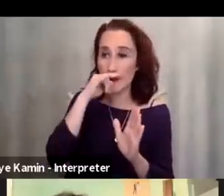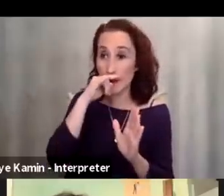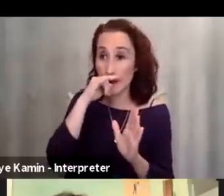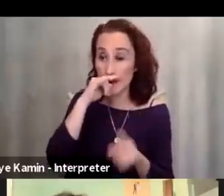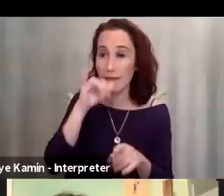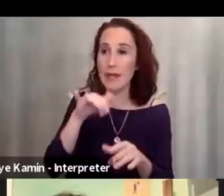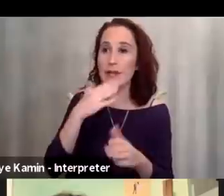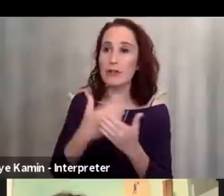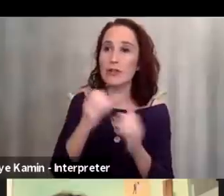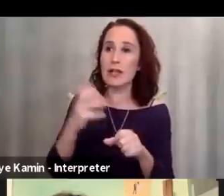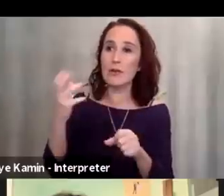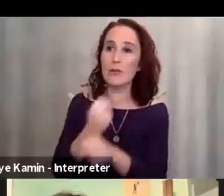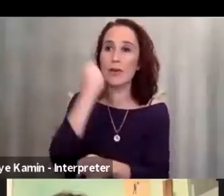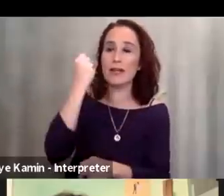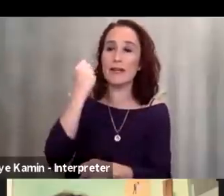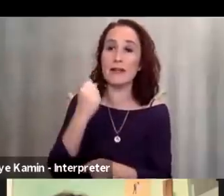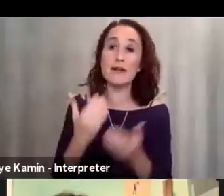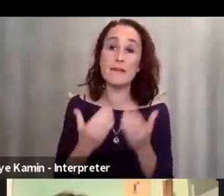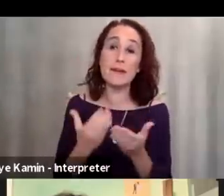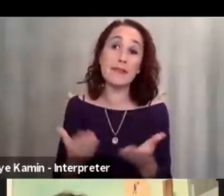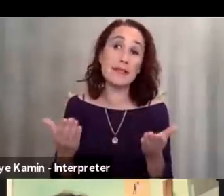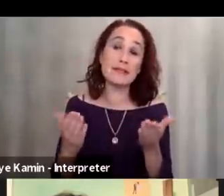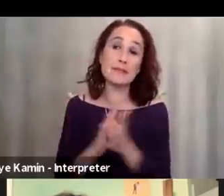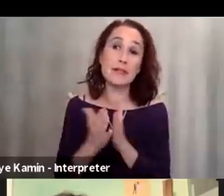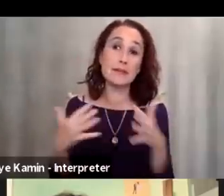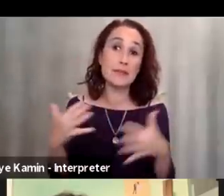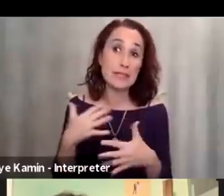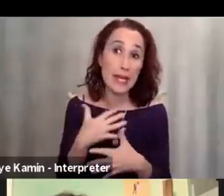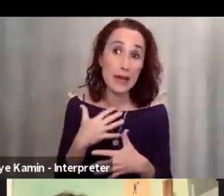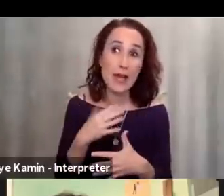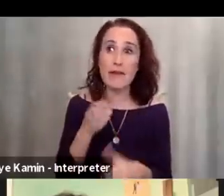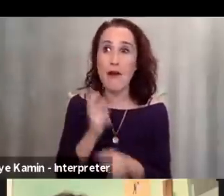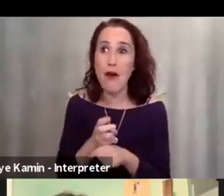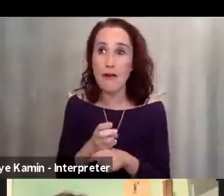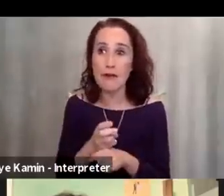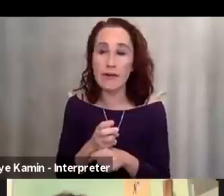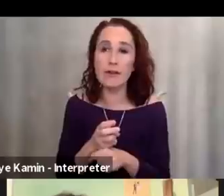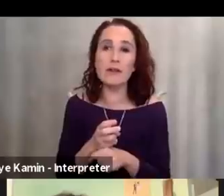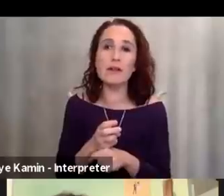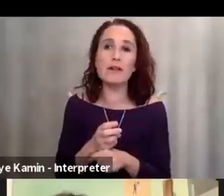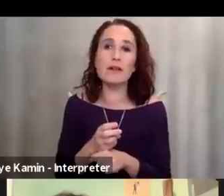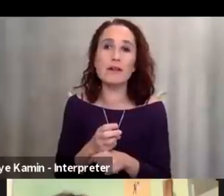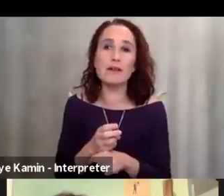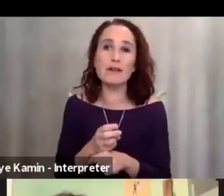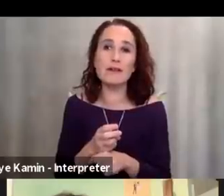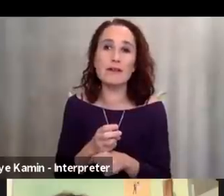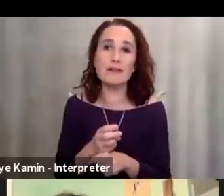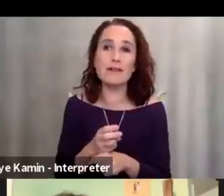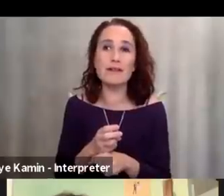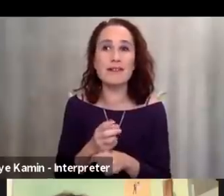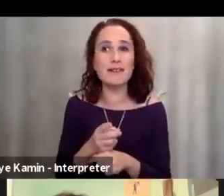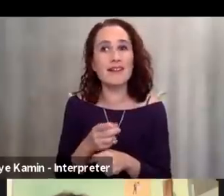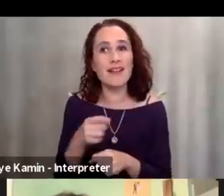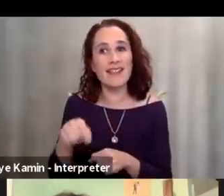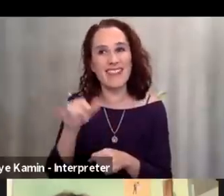day? And that even though things might get really scary and really hard, that they can triumph in the